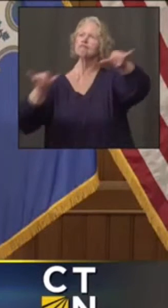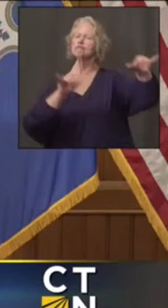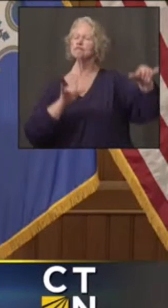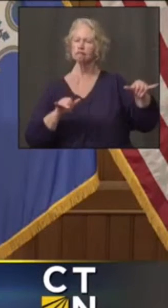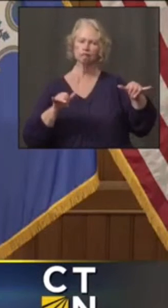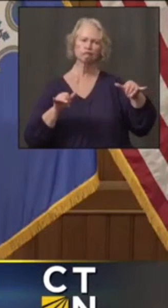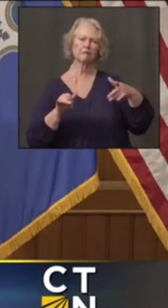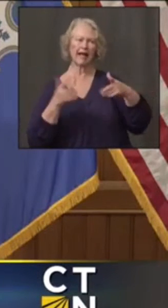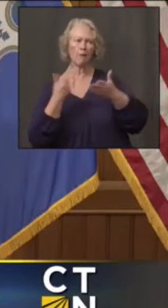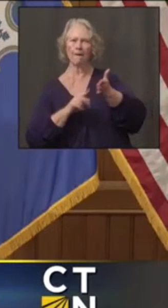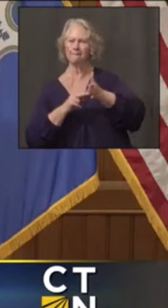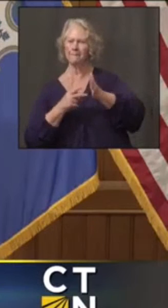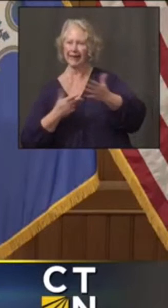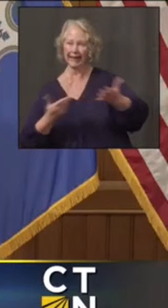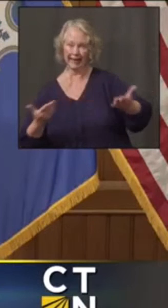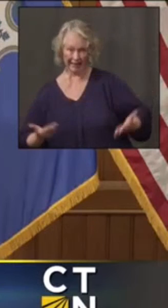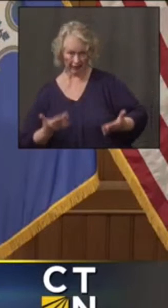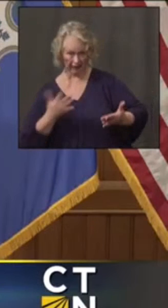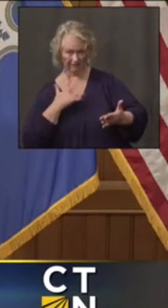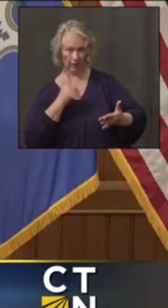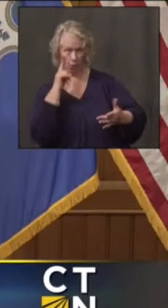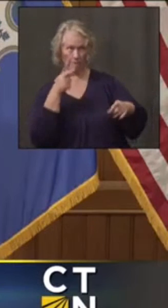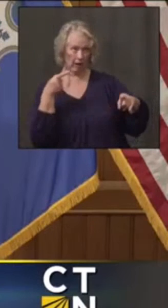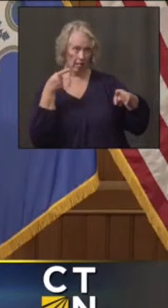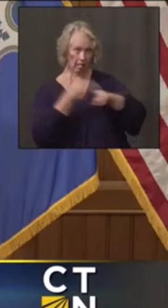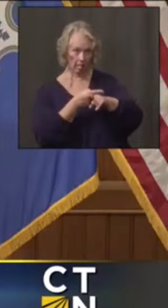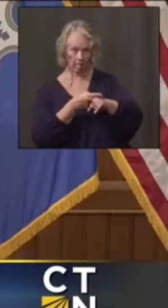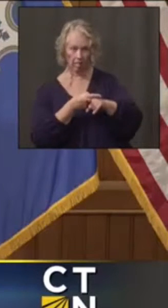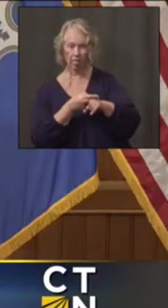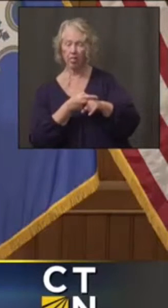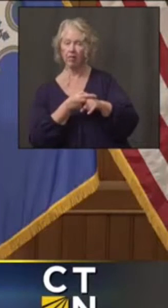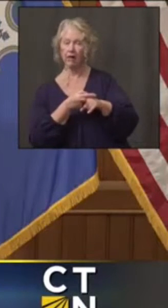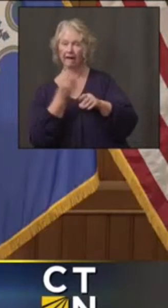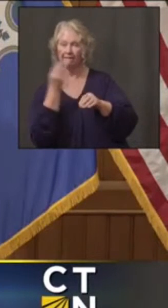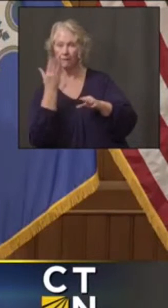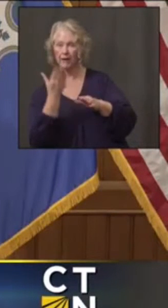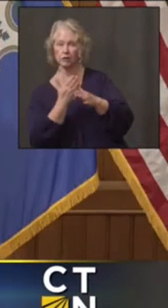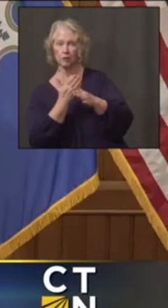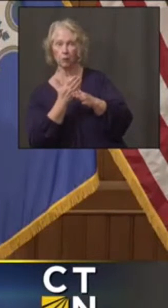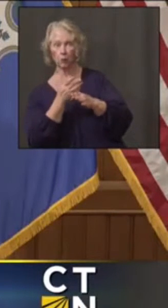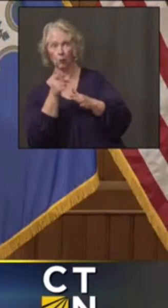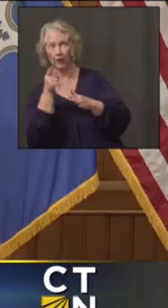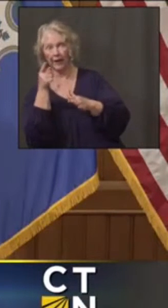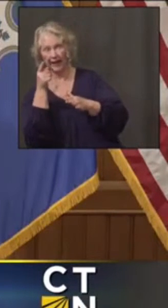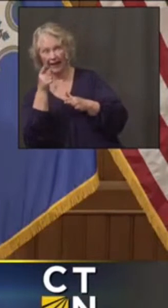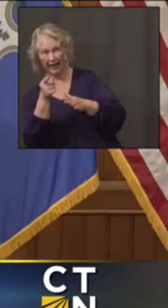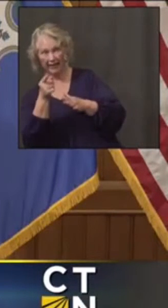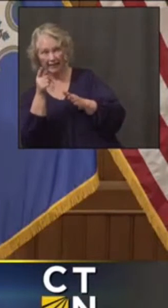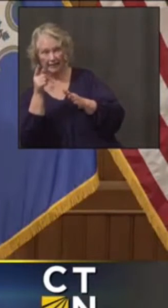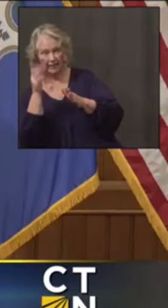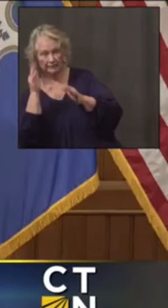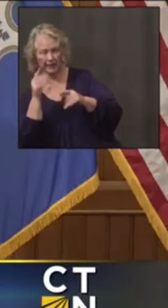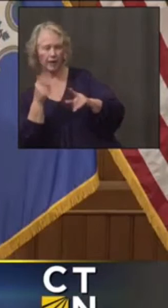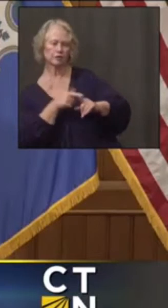there will be conflicting messages between the president-elect's panel and then the president's panel?